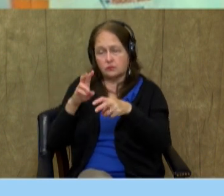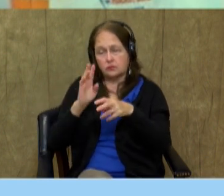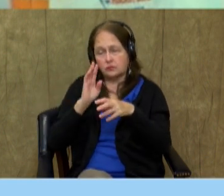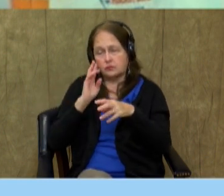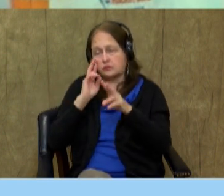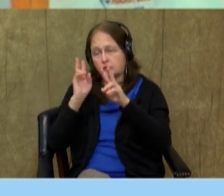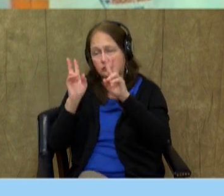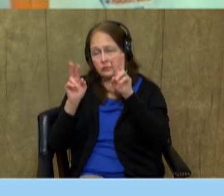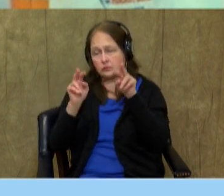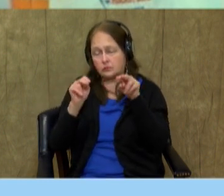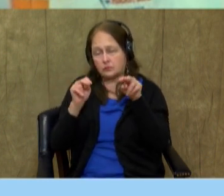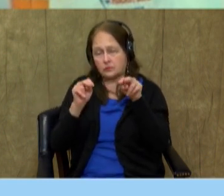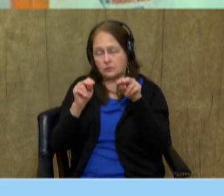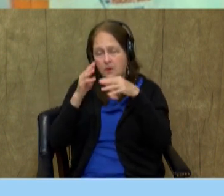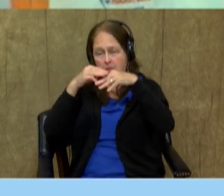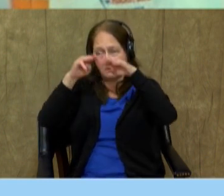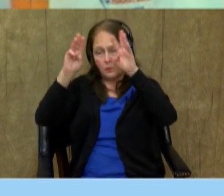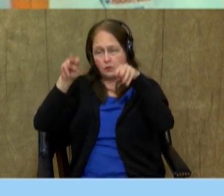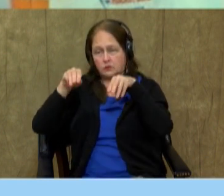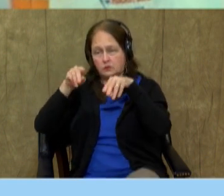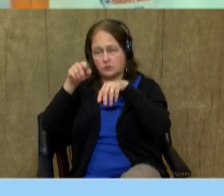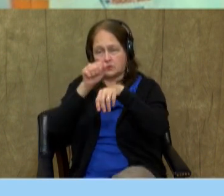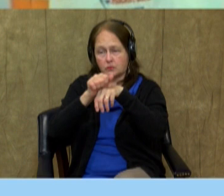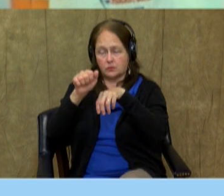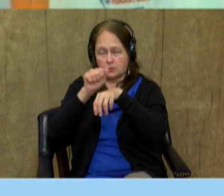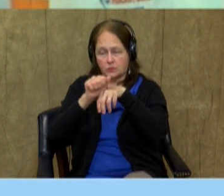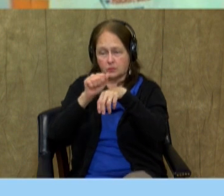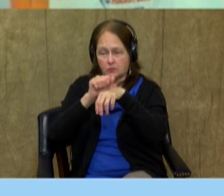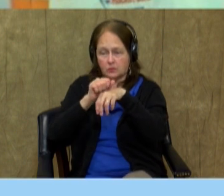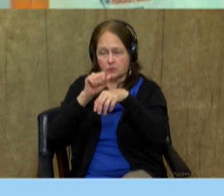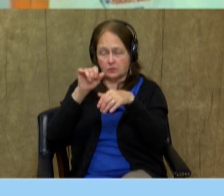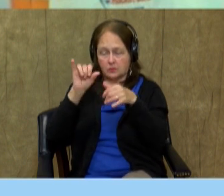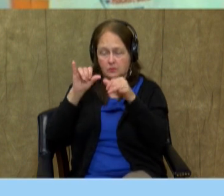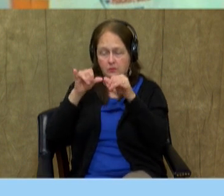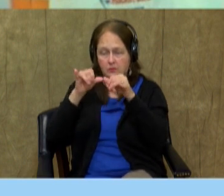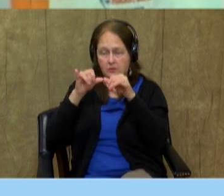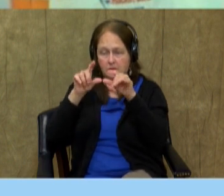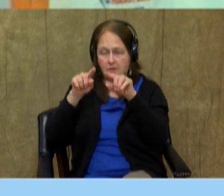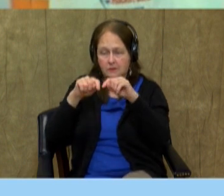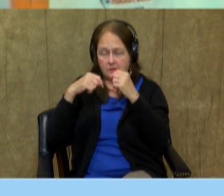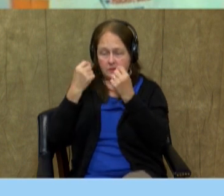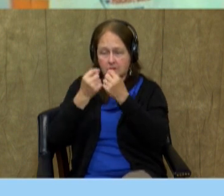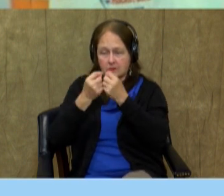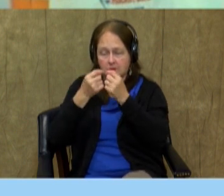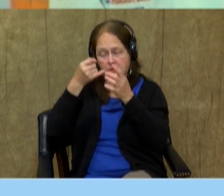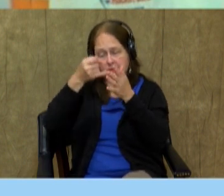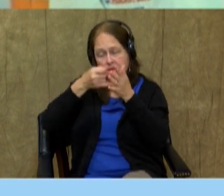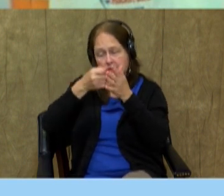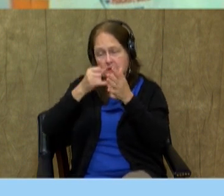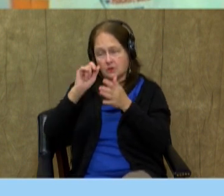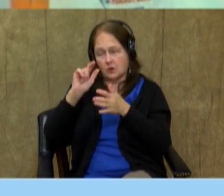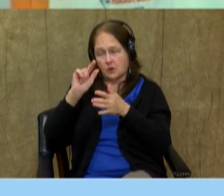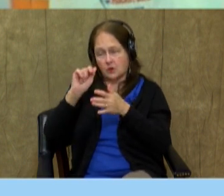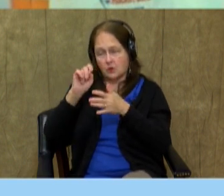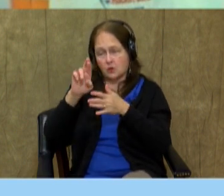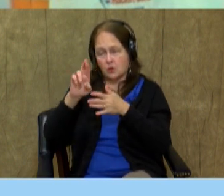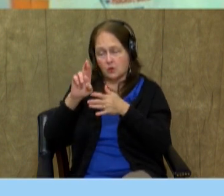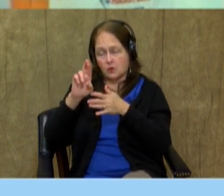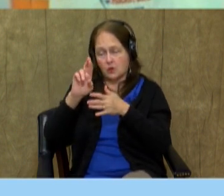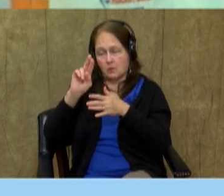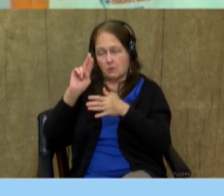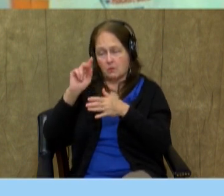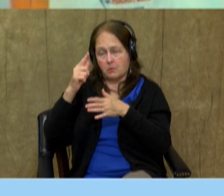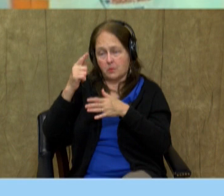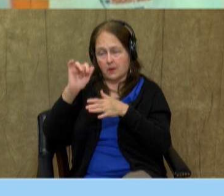the museum. He worked on the engineering team that designed the Lunar Buggy. He was one